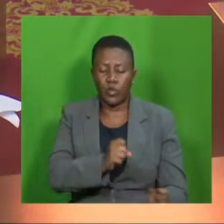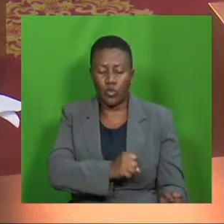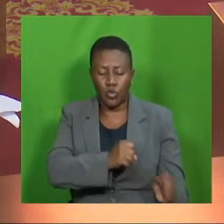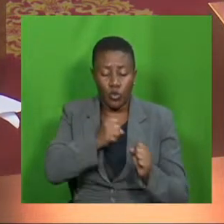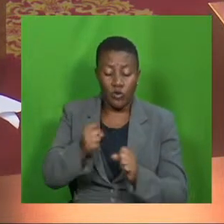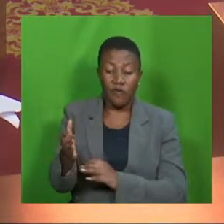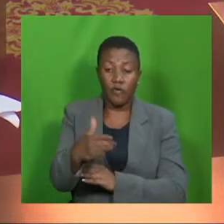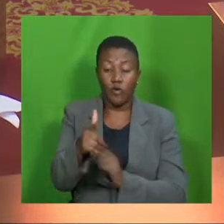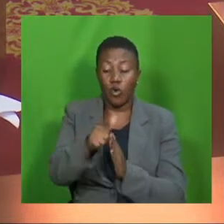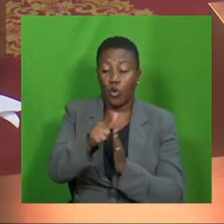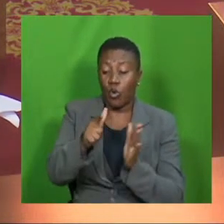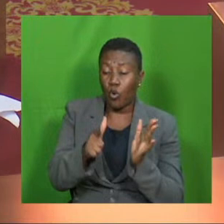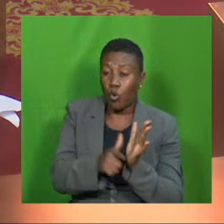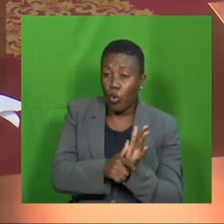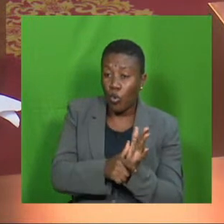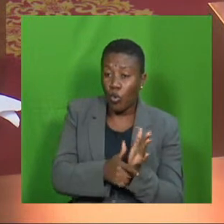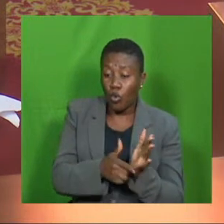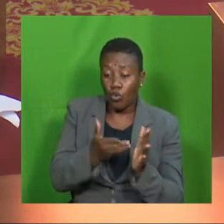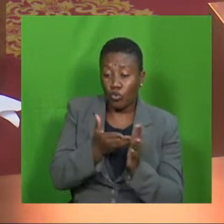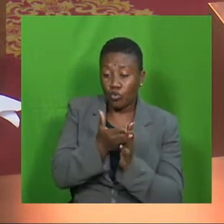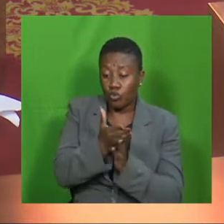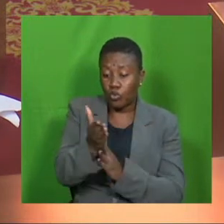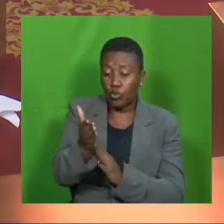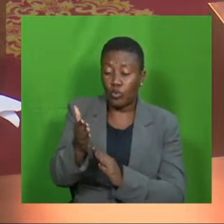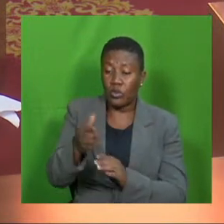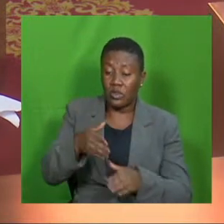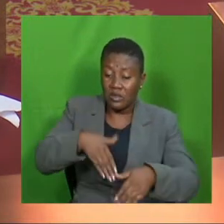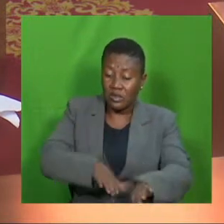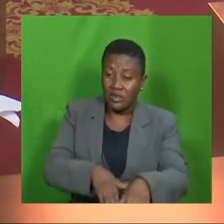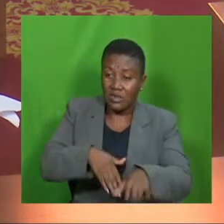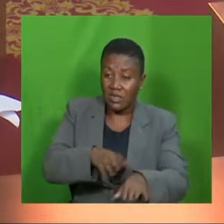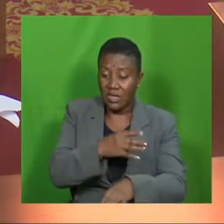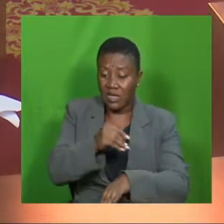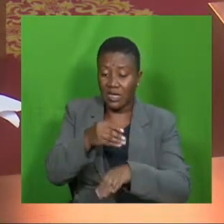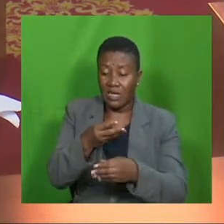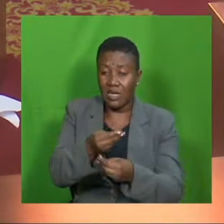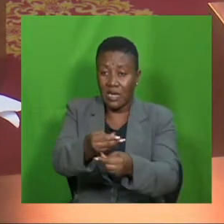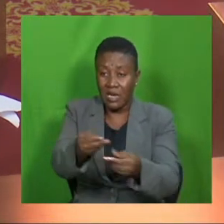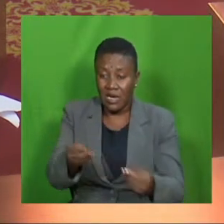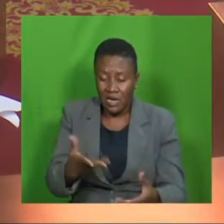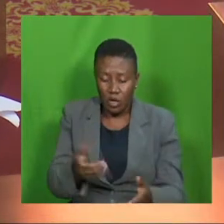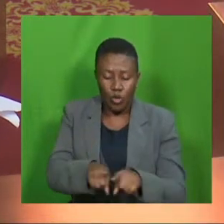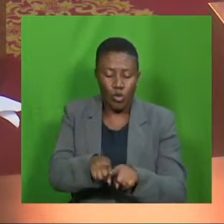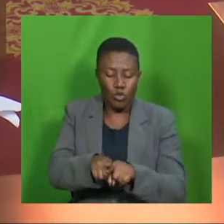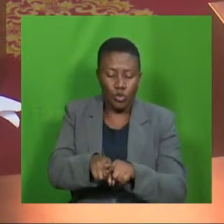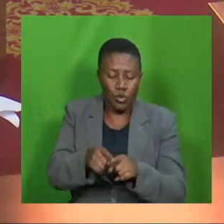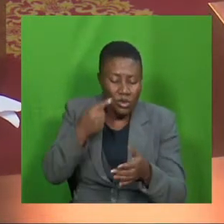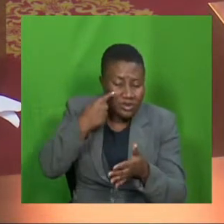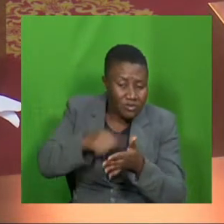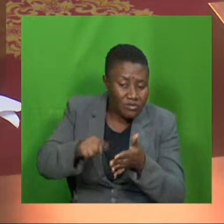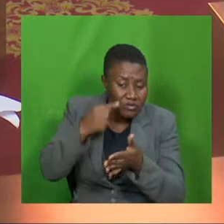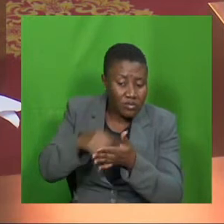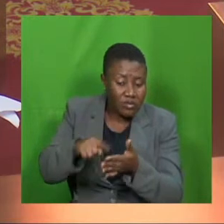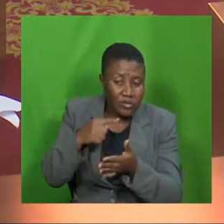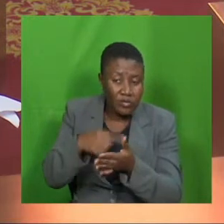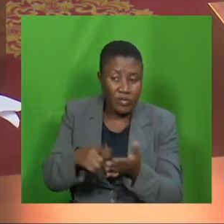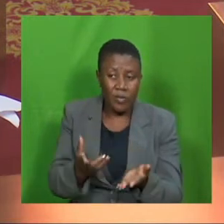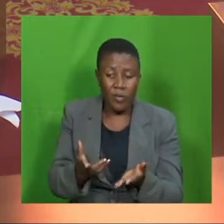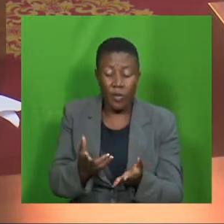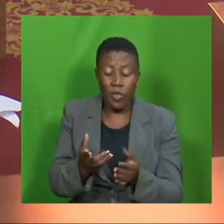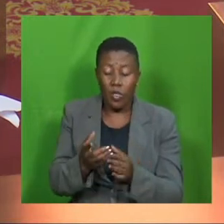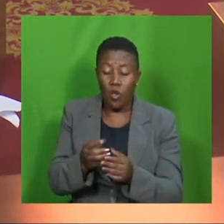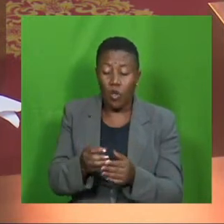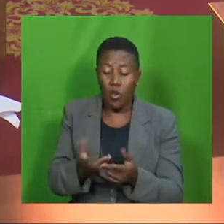enforcement through at-sea and land patrols as well as inspections. Deployment of observer on